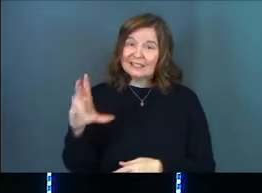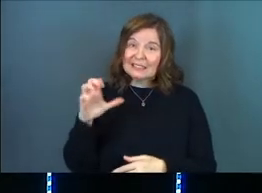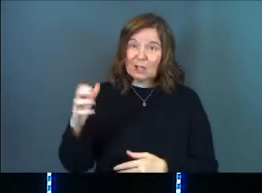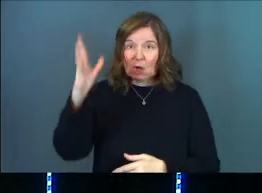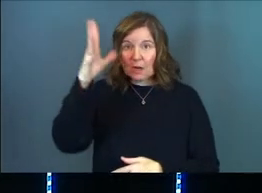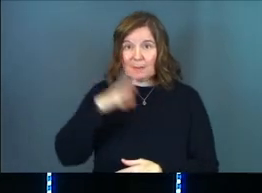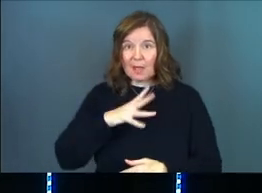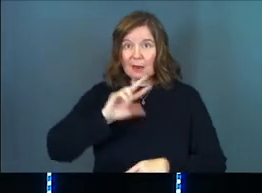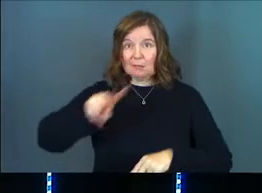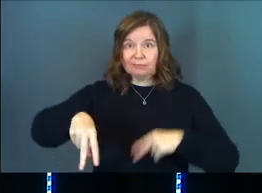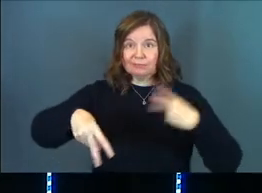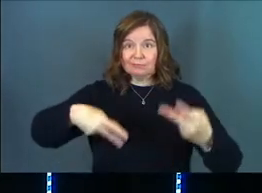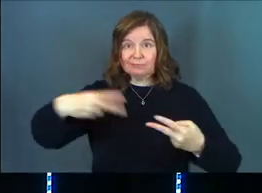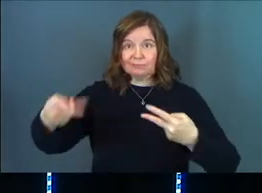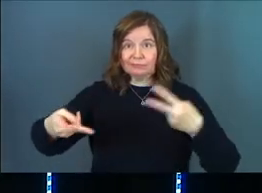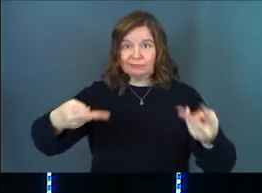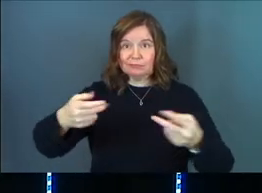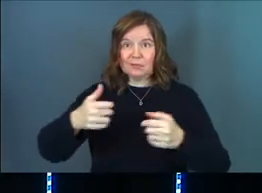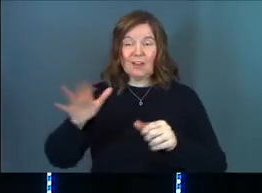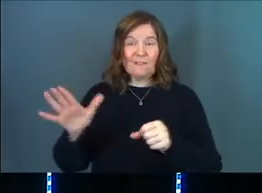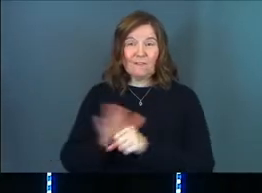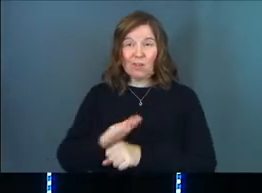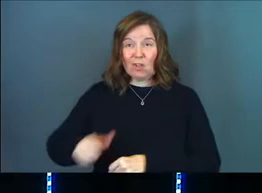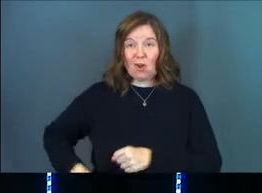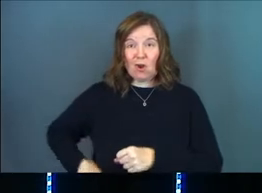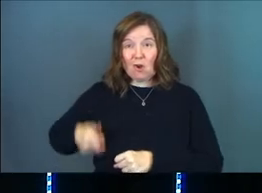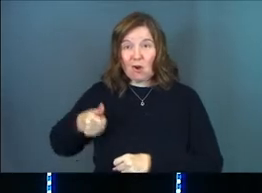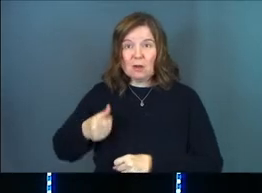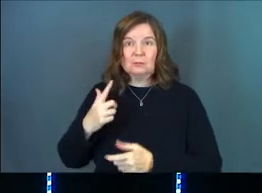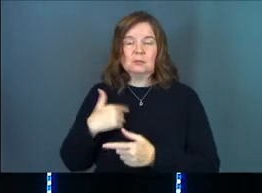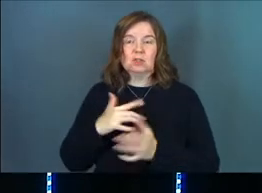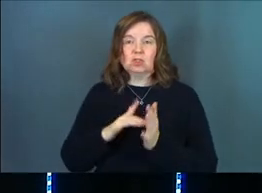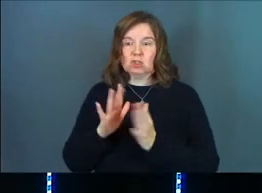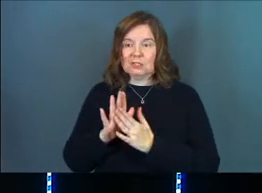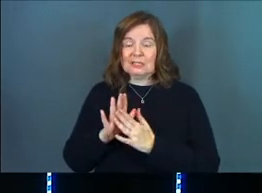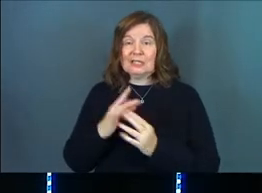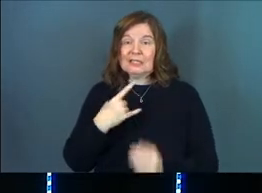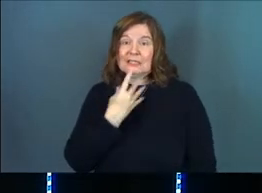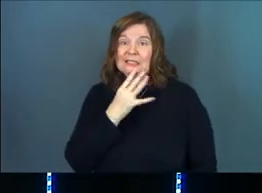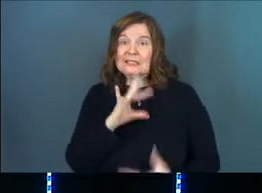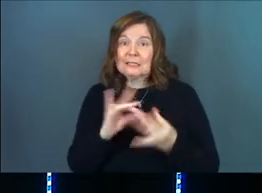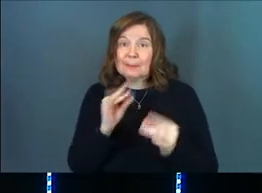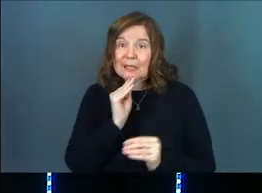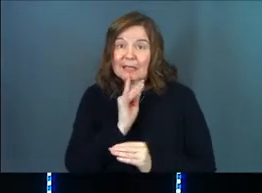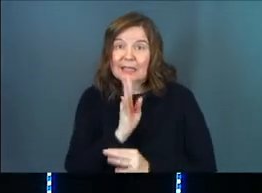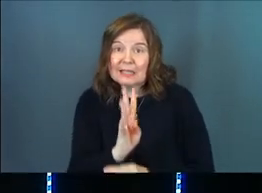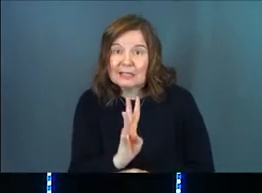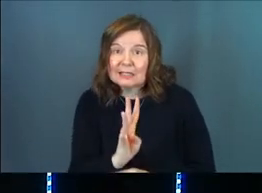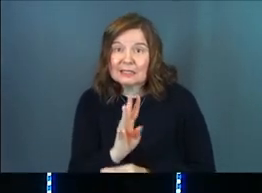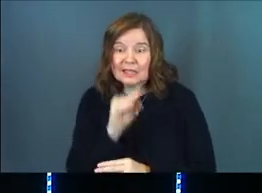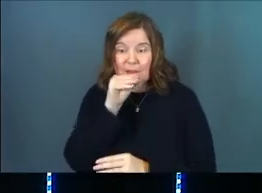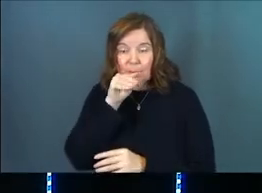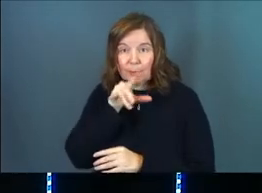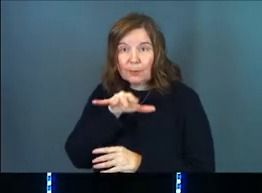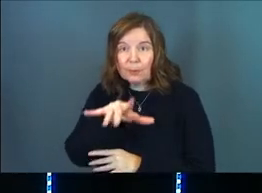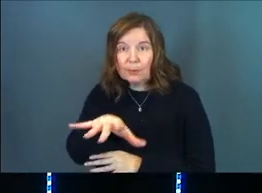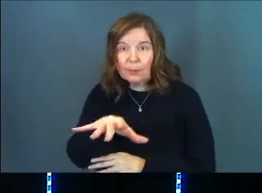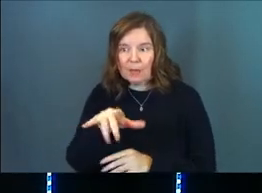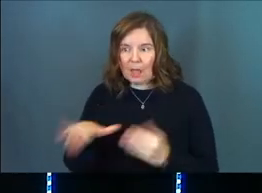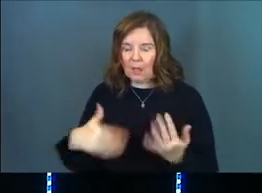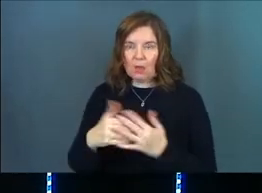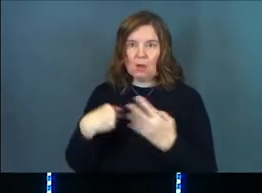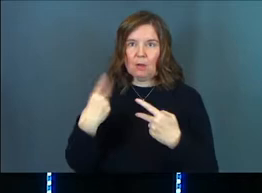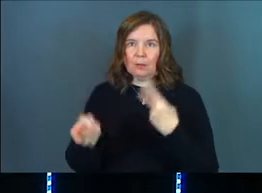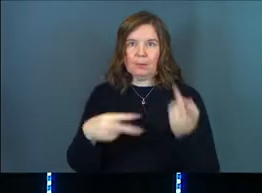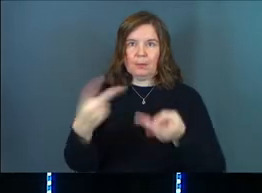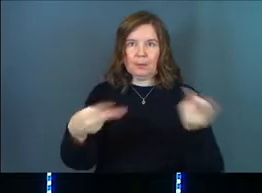600 men, fully armed with torches inside of a garden. Jesus speaks it and his breath and his word goes out and they